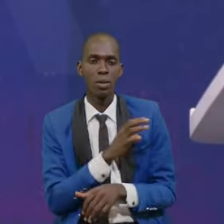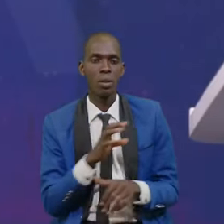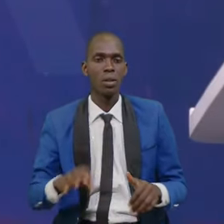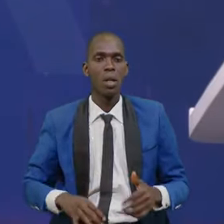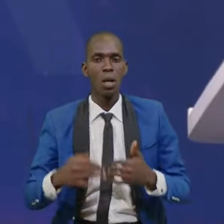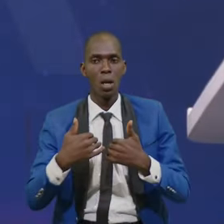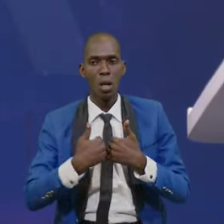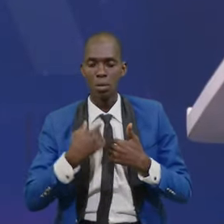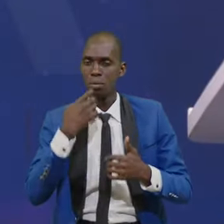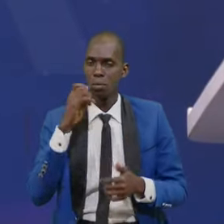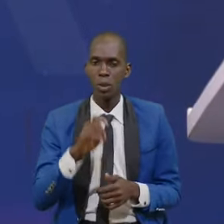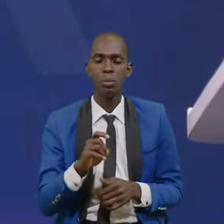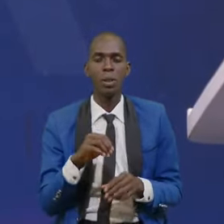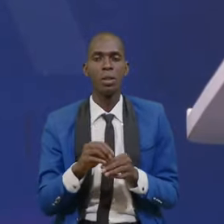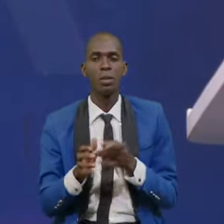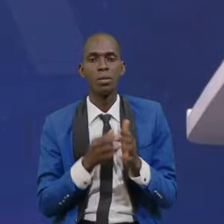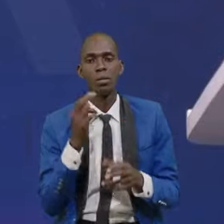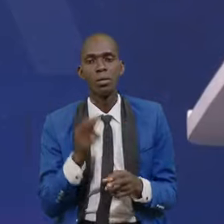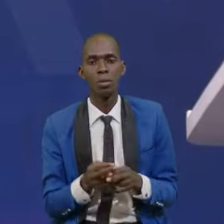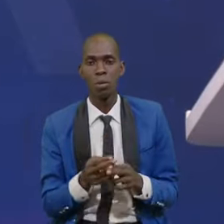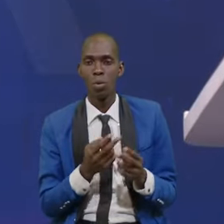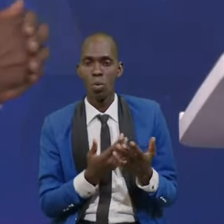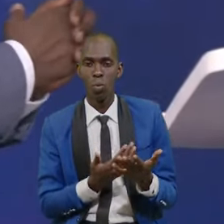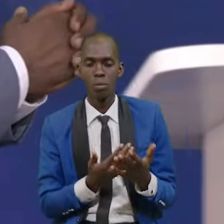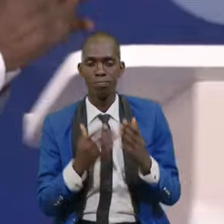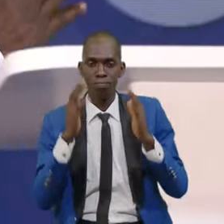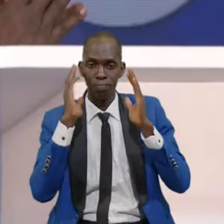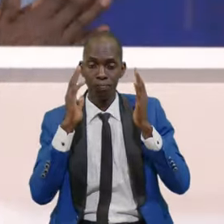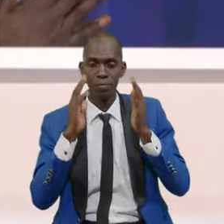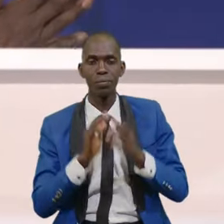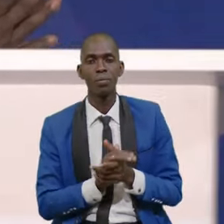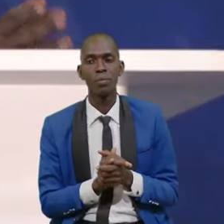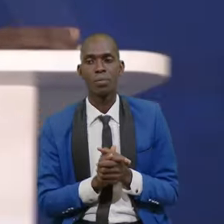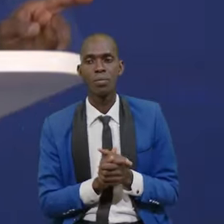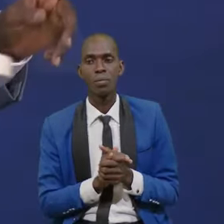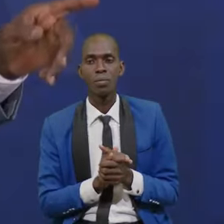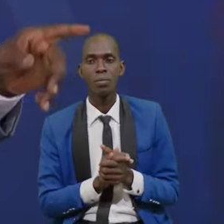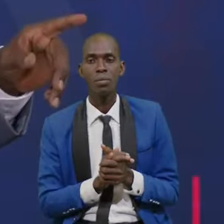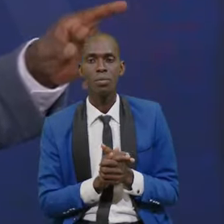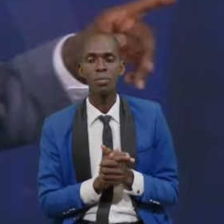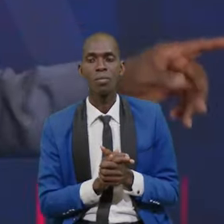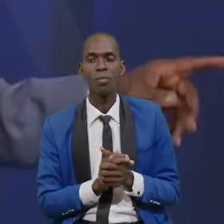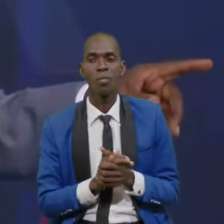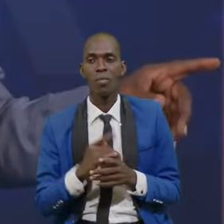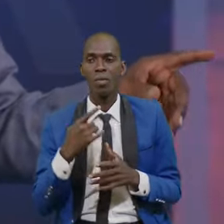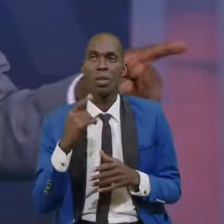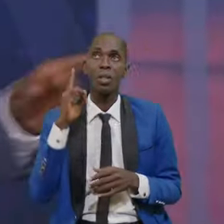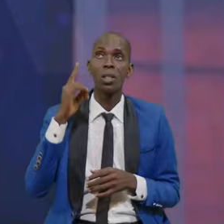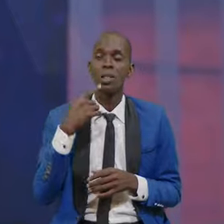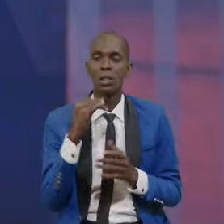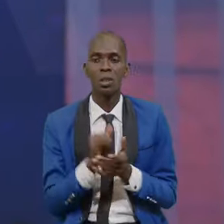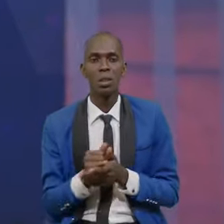has commanded. Hold on, hold on. Look up here. It says, and they went